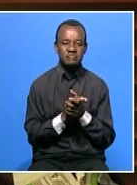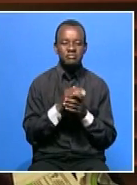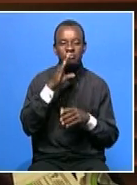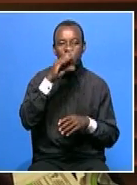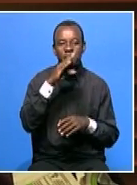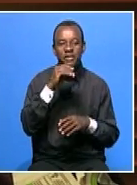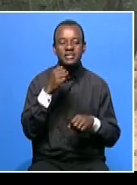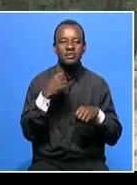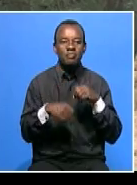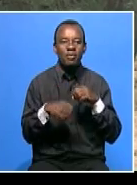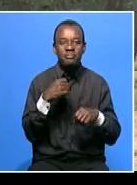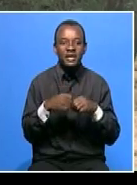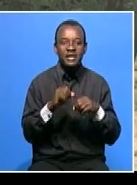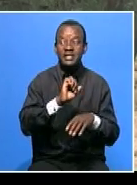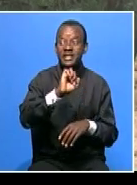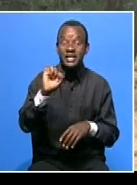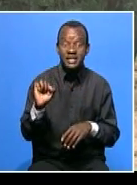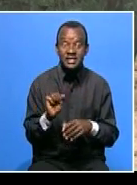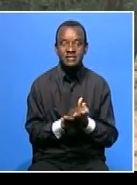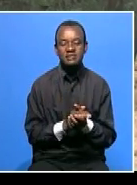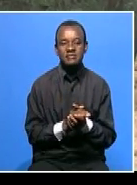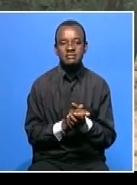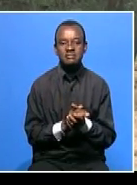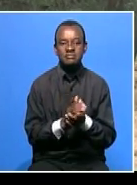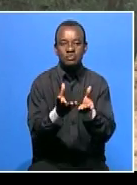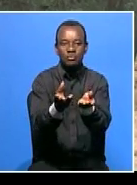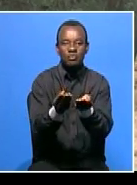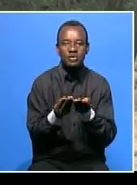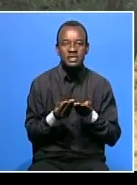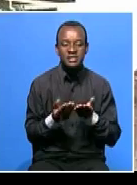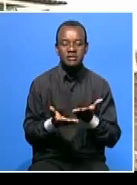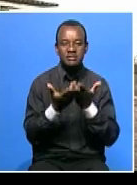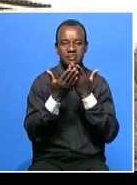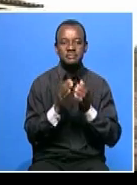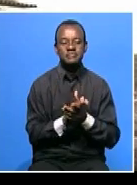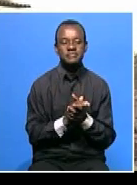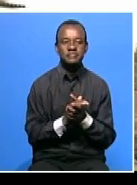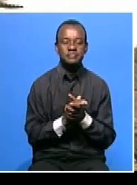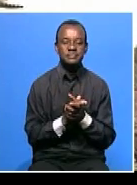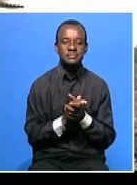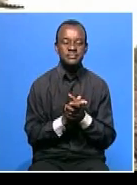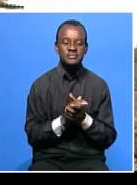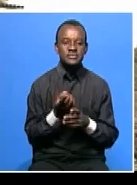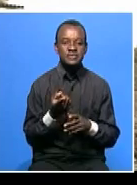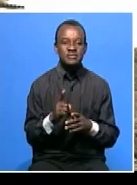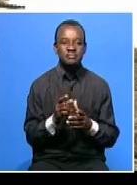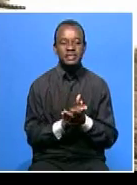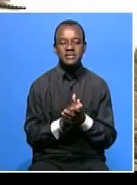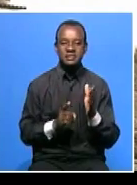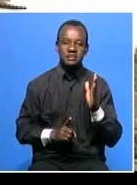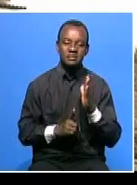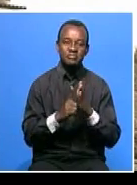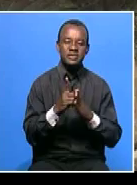need assistance. He adds that even though the Conservancy program remains the brainchild of the Environment and